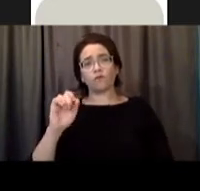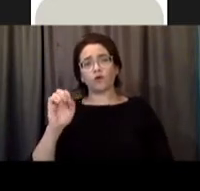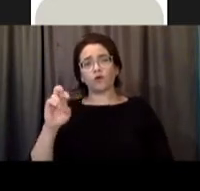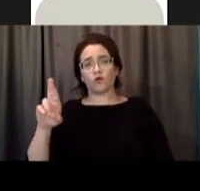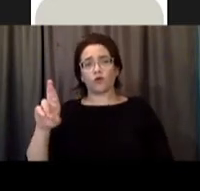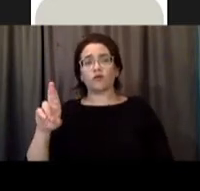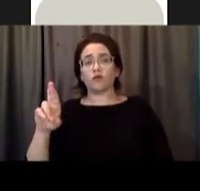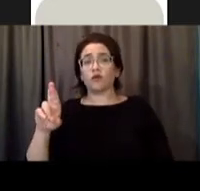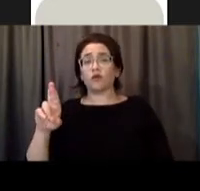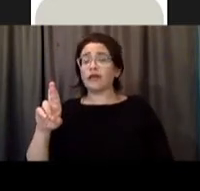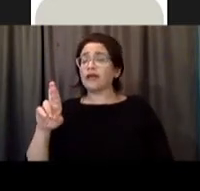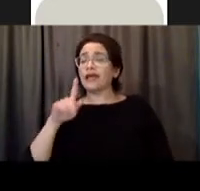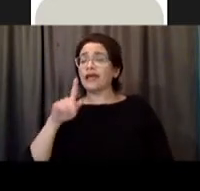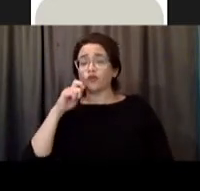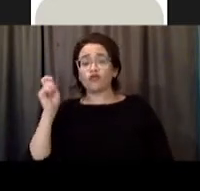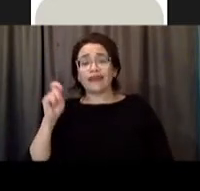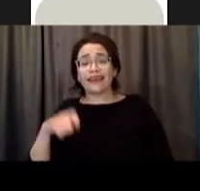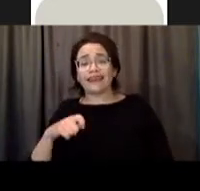to this day.